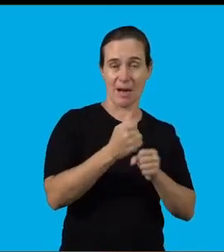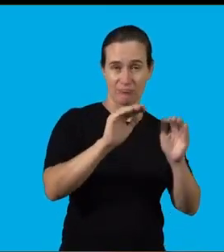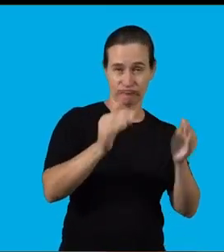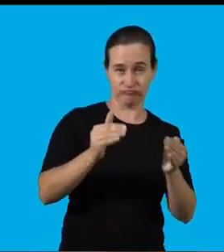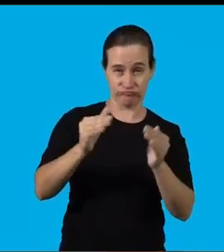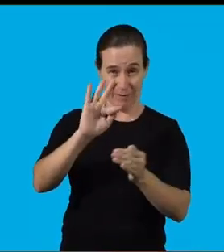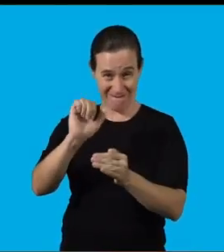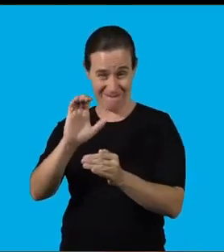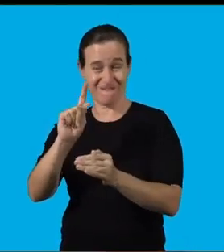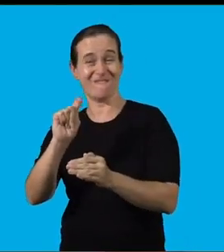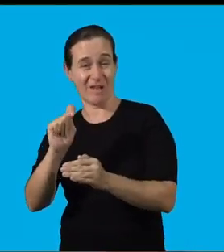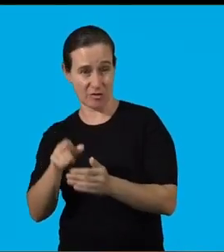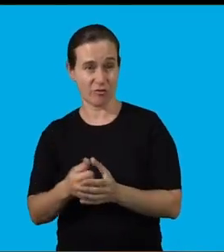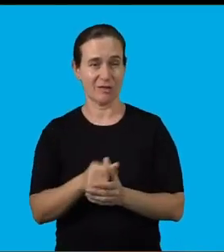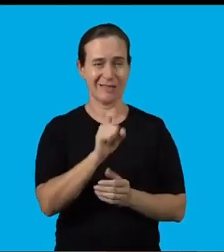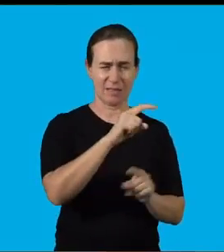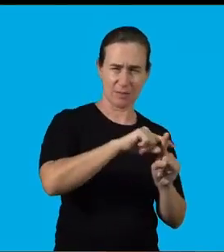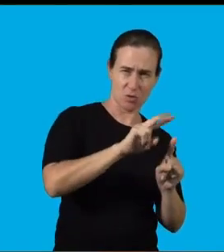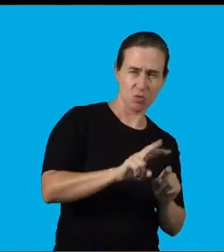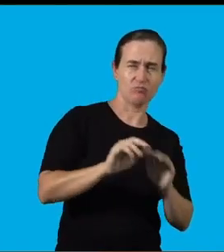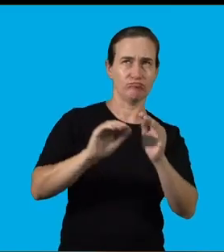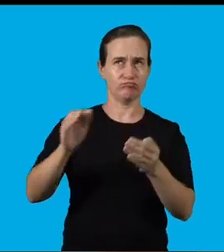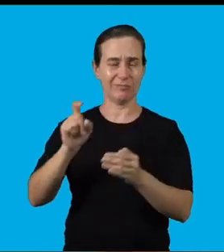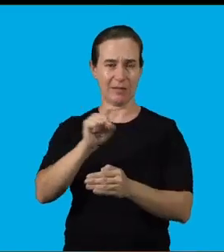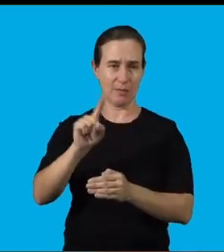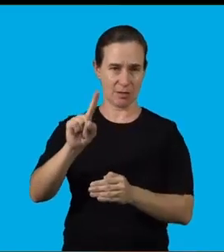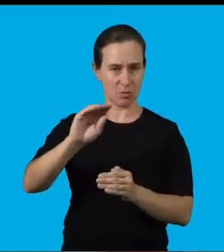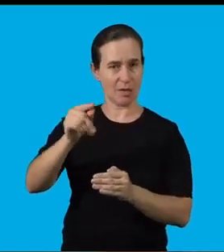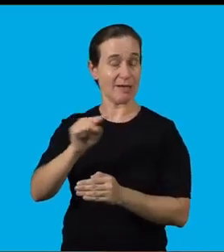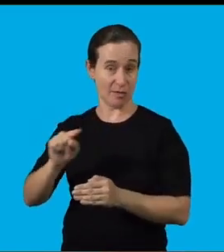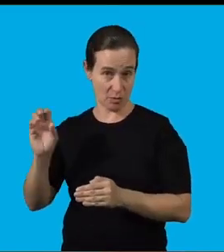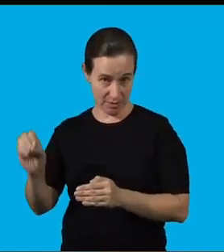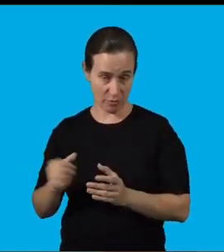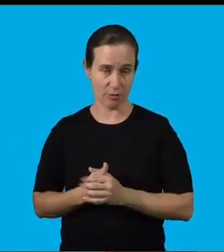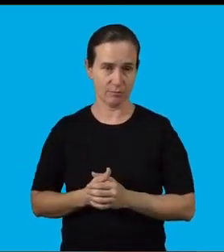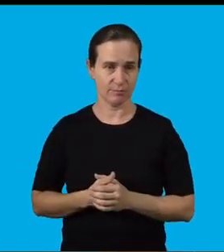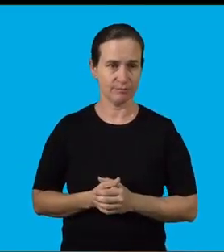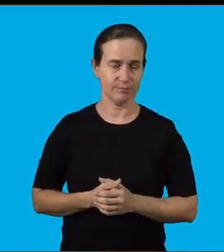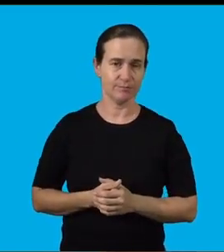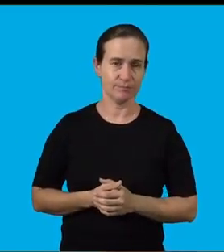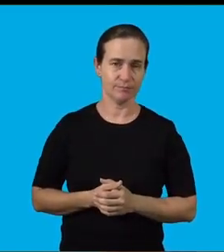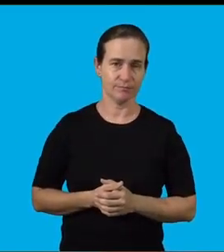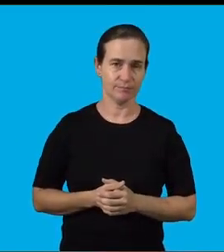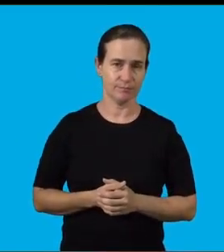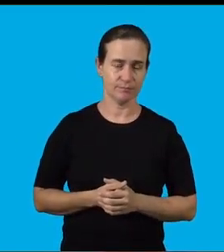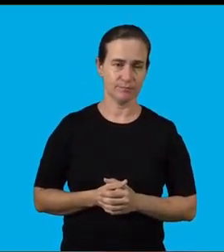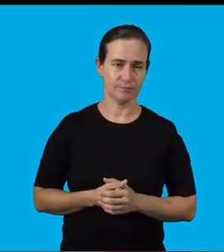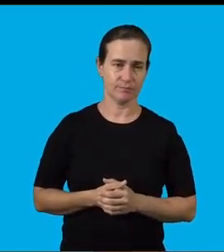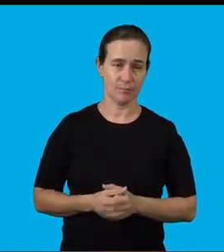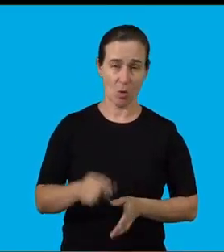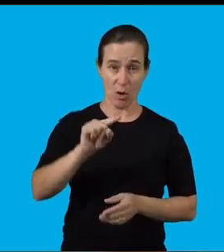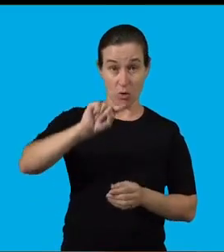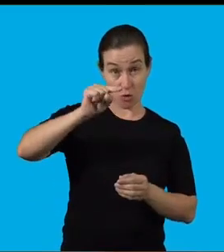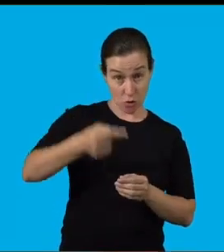plus 2 into x minus 1 is equal to 0. So therefore, we get what we expected. So we identify that, yes, we have been given